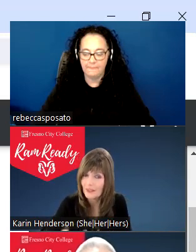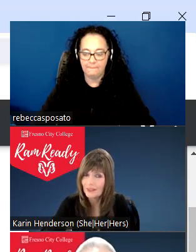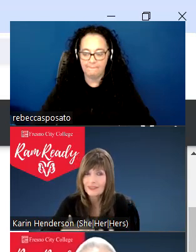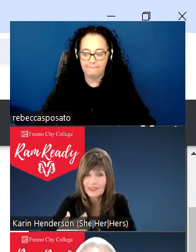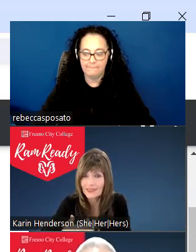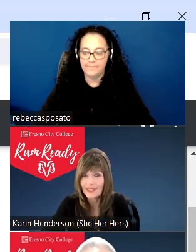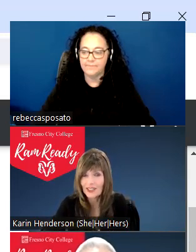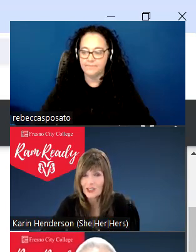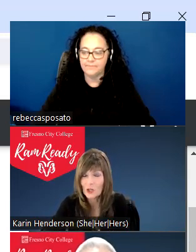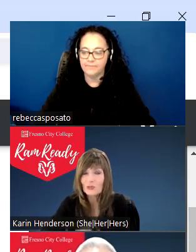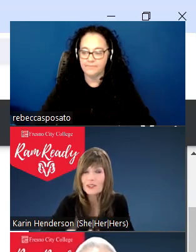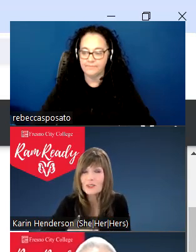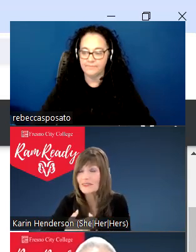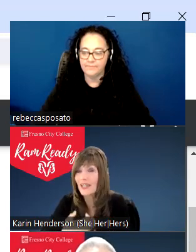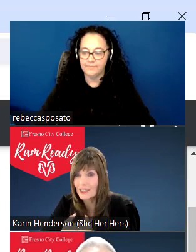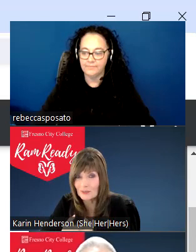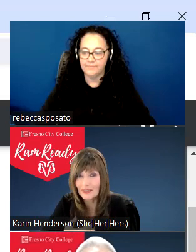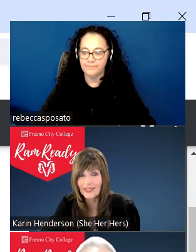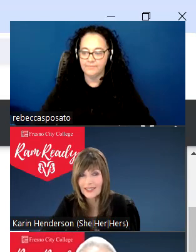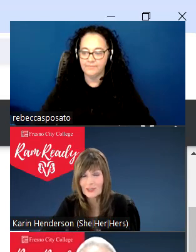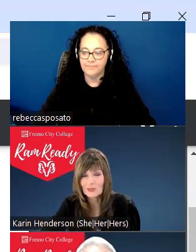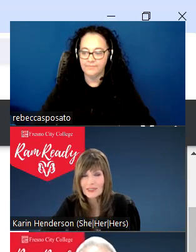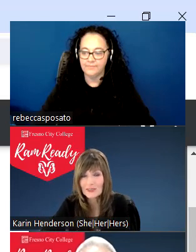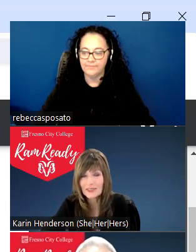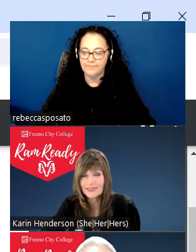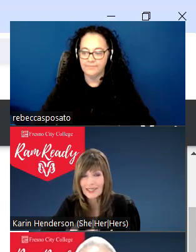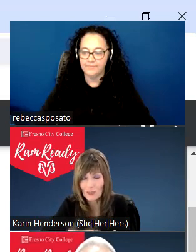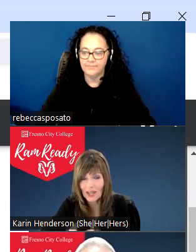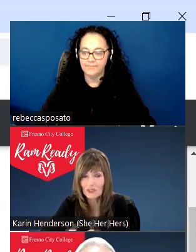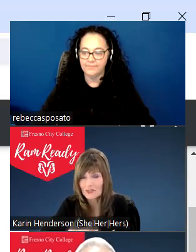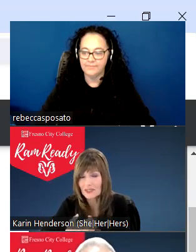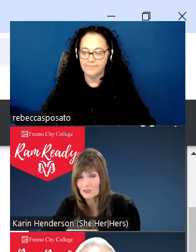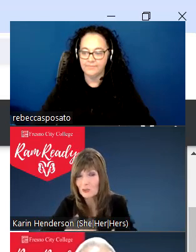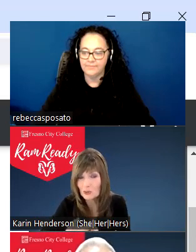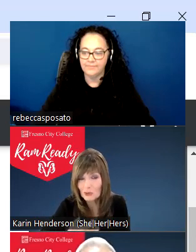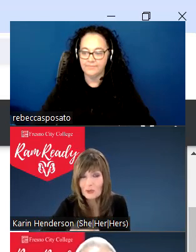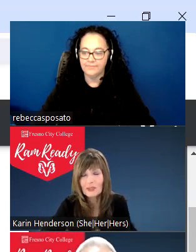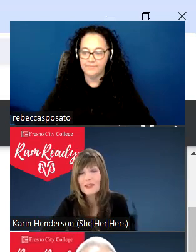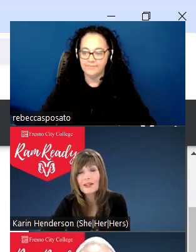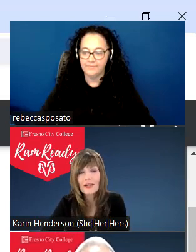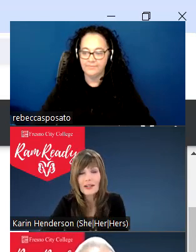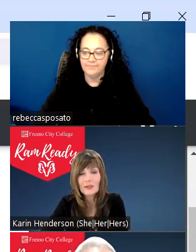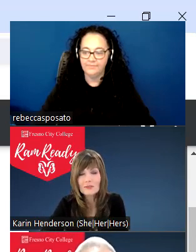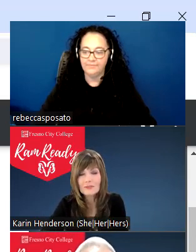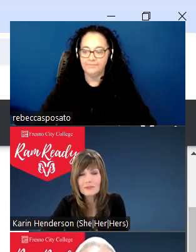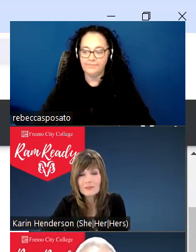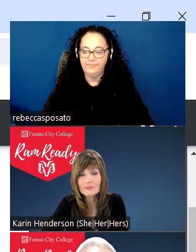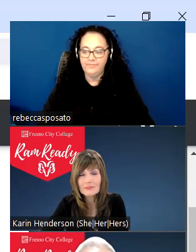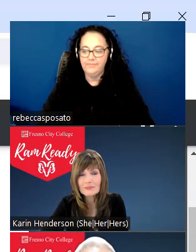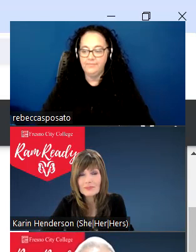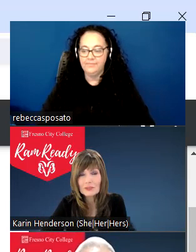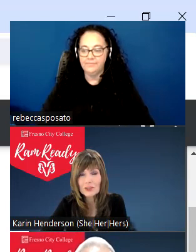mean, hopefully you're excited about that. Hopefully it's like, wow, that sounds so cool.